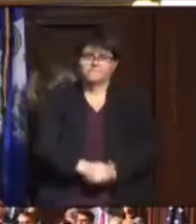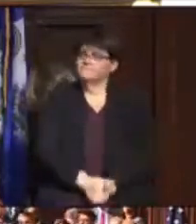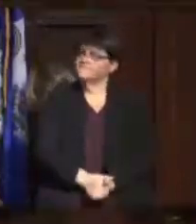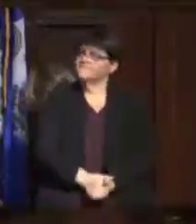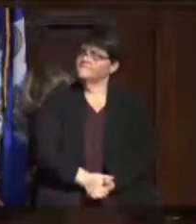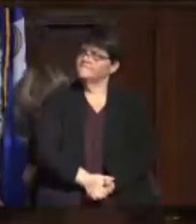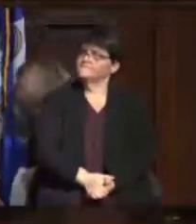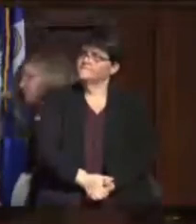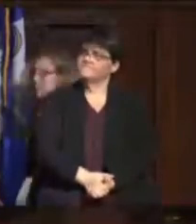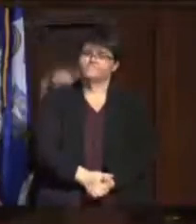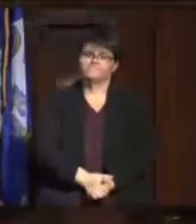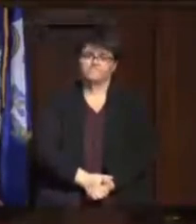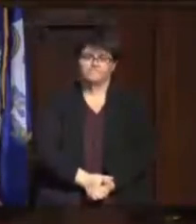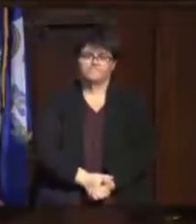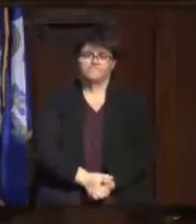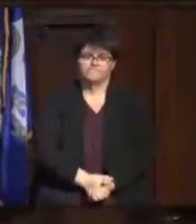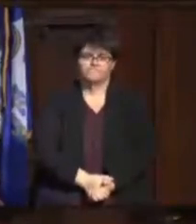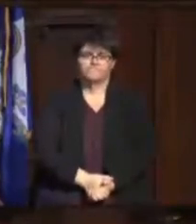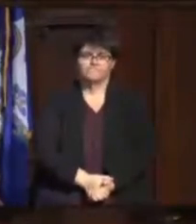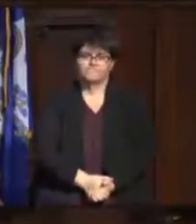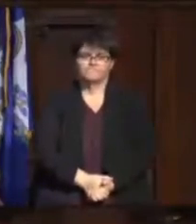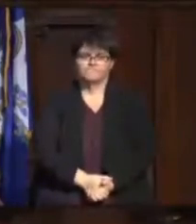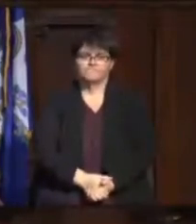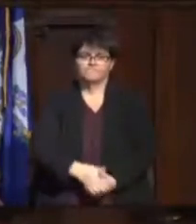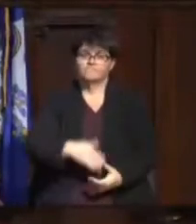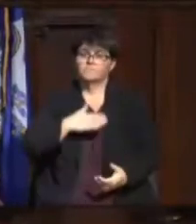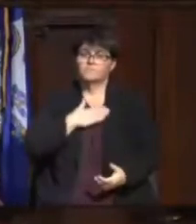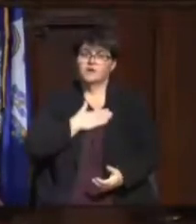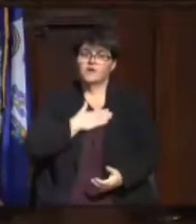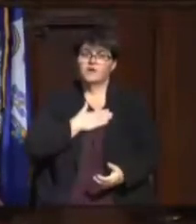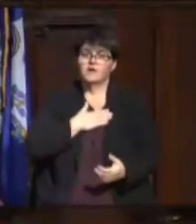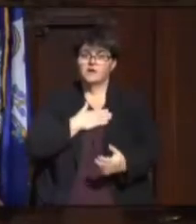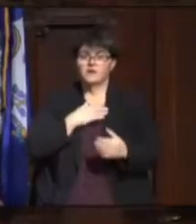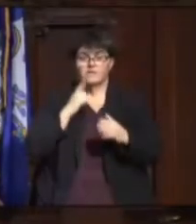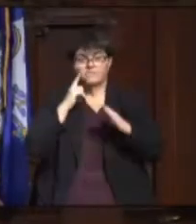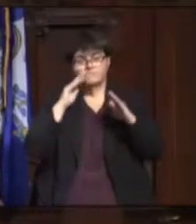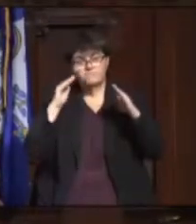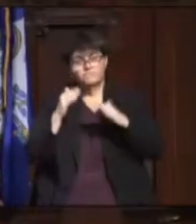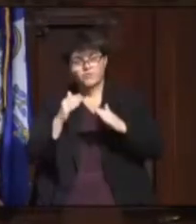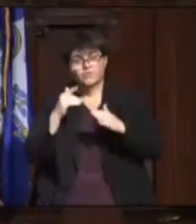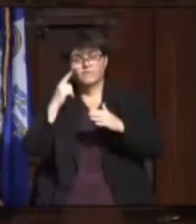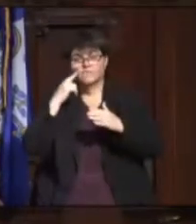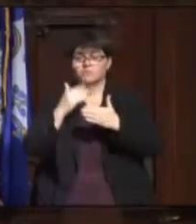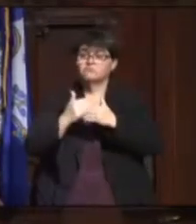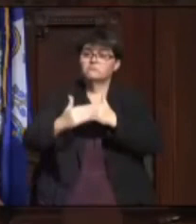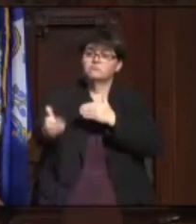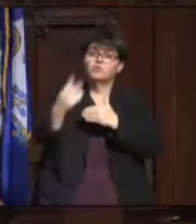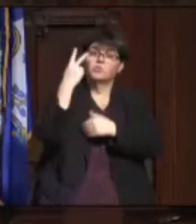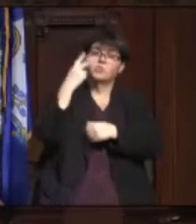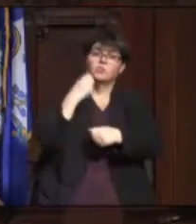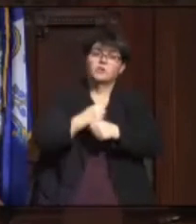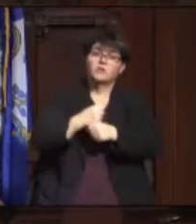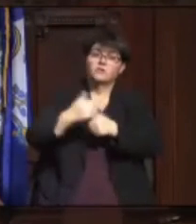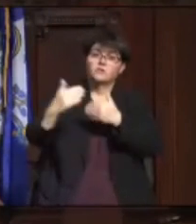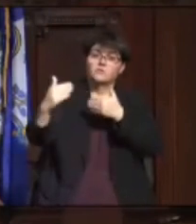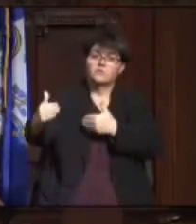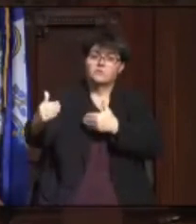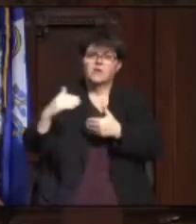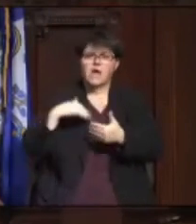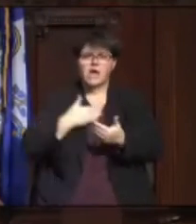My primary focus for the next 2 years and beyond will be economic growth and